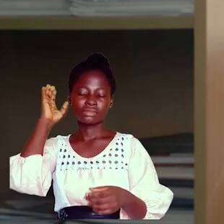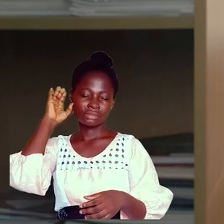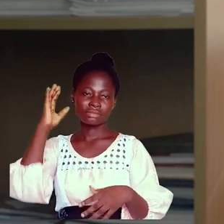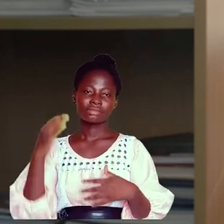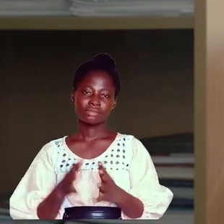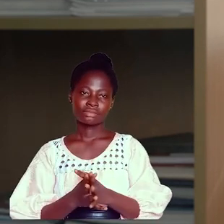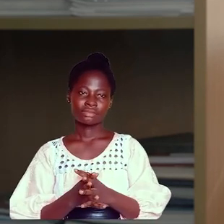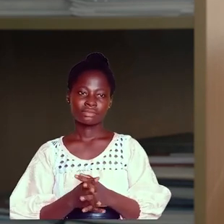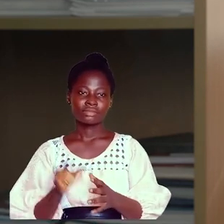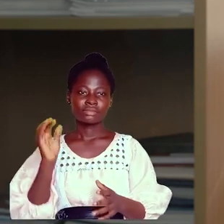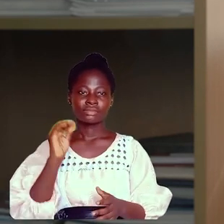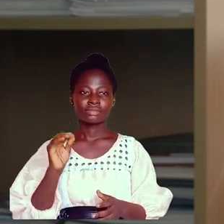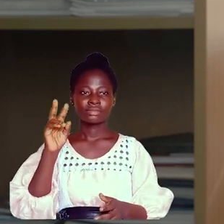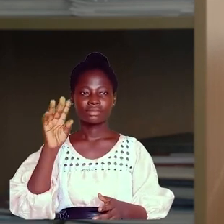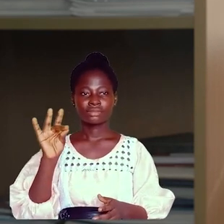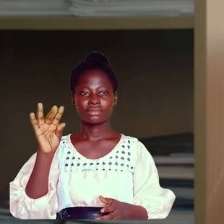out the toll-free number,